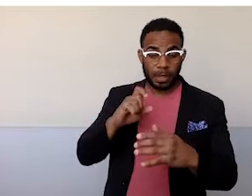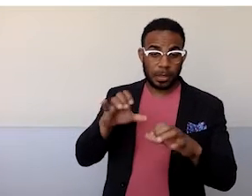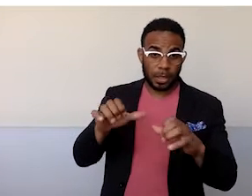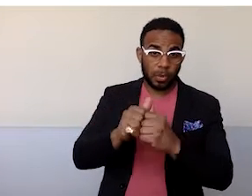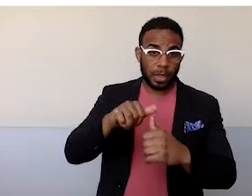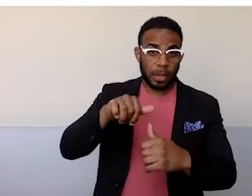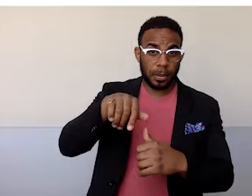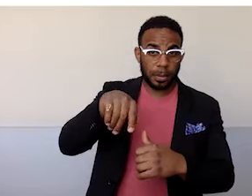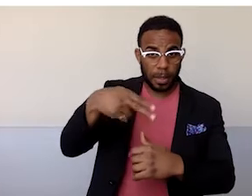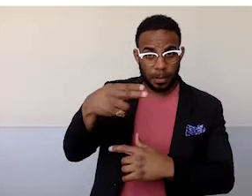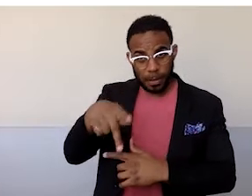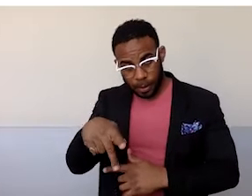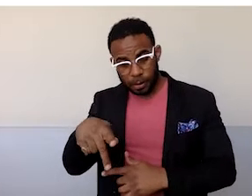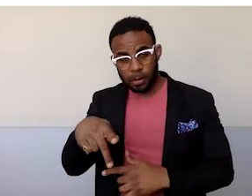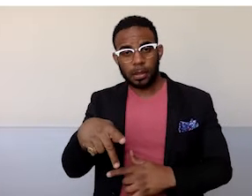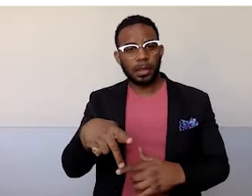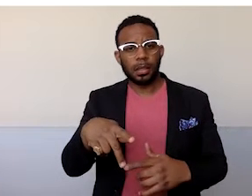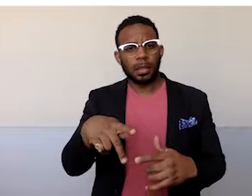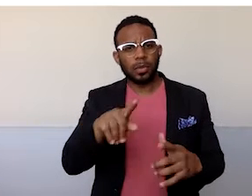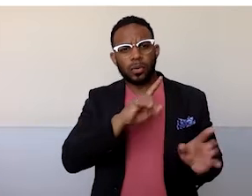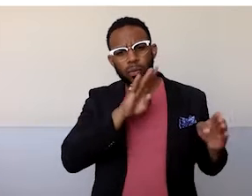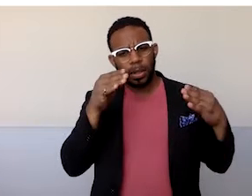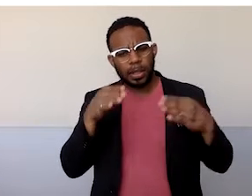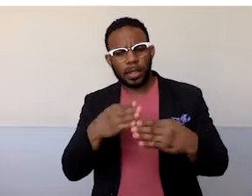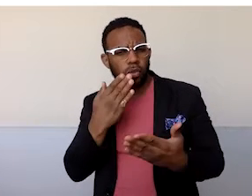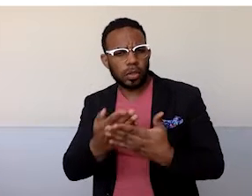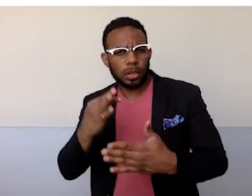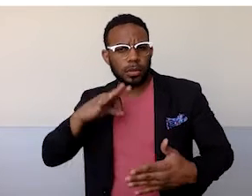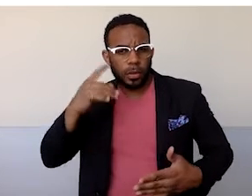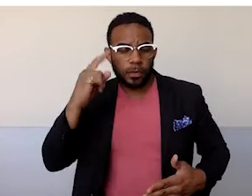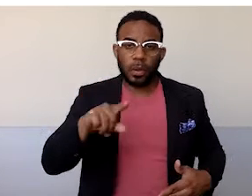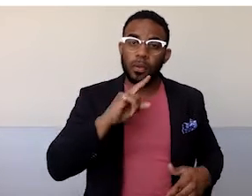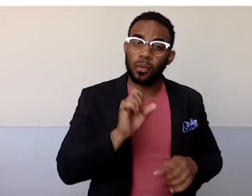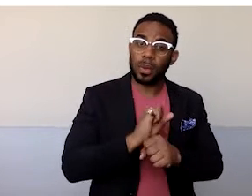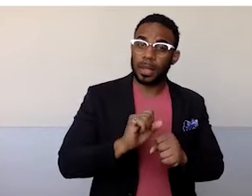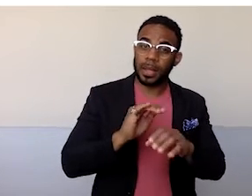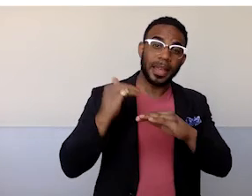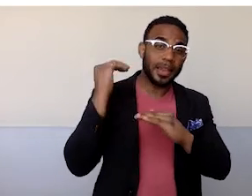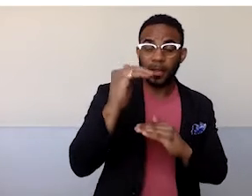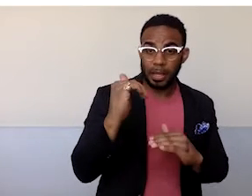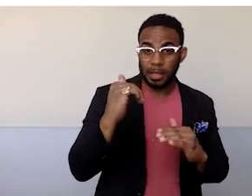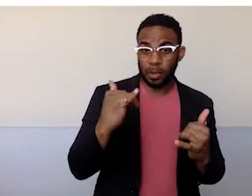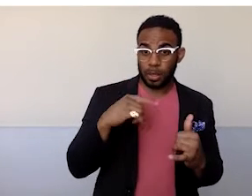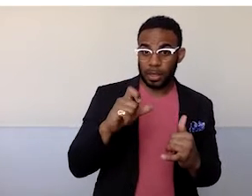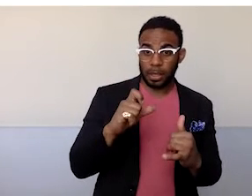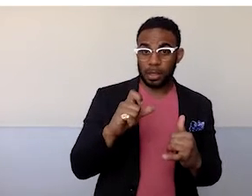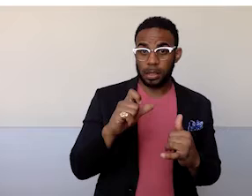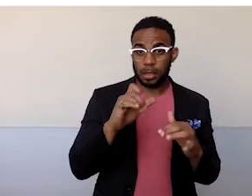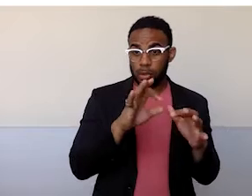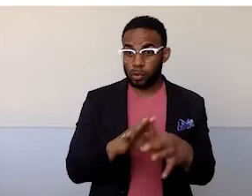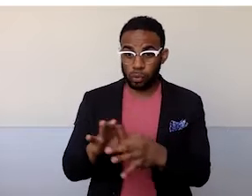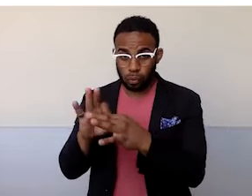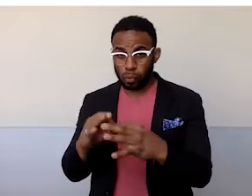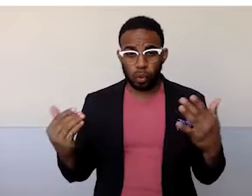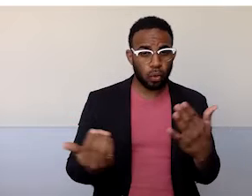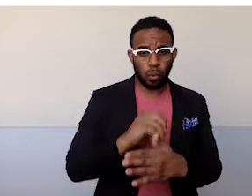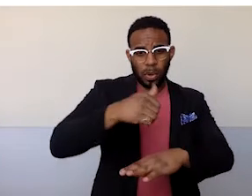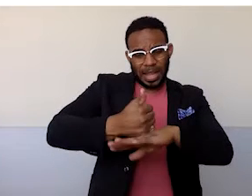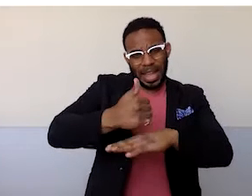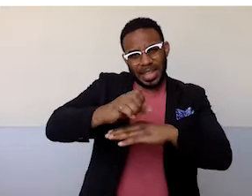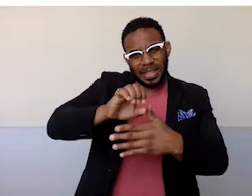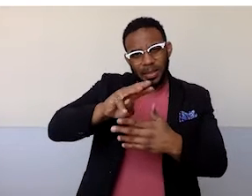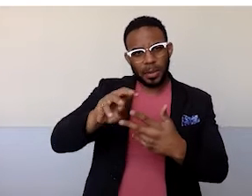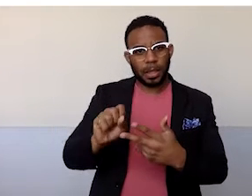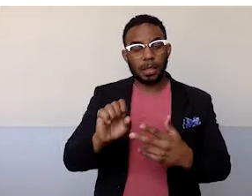with PHP. While this is really good, I feel like things are really advancing, and so we need a new breed of CMS. All right,